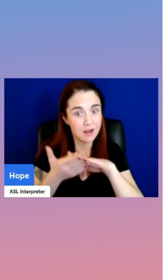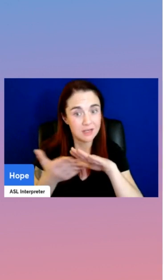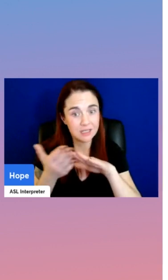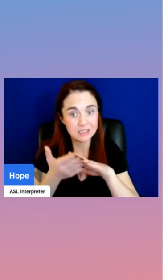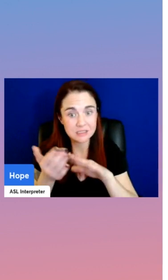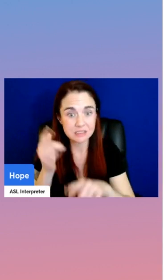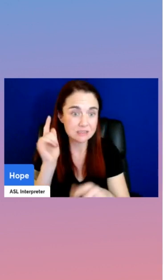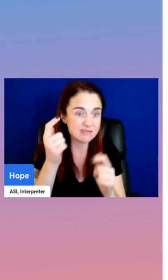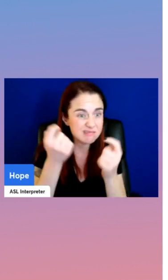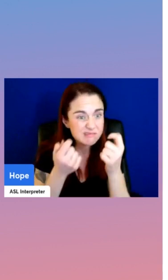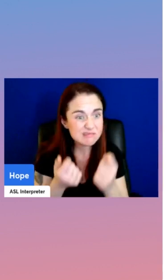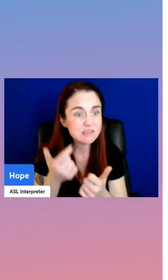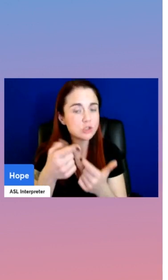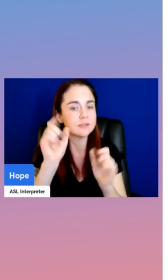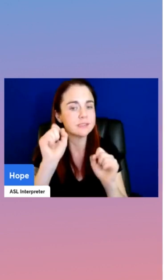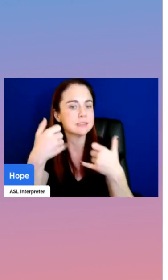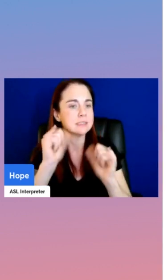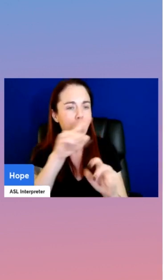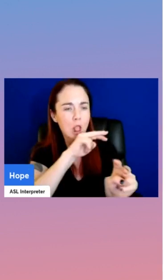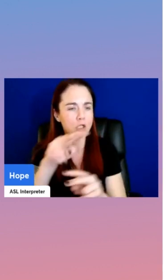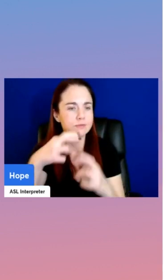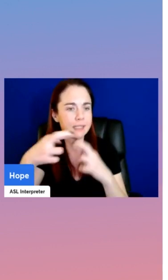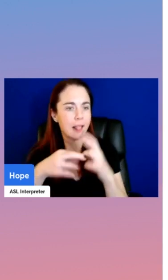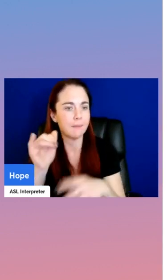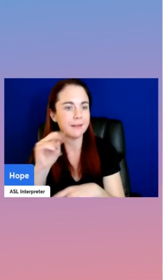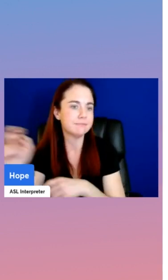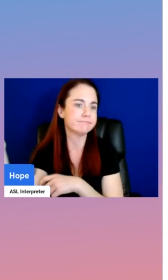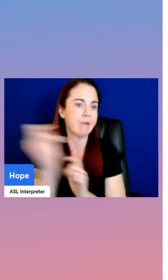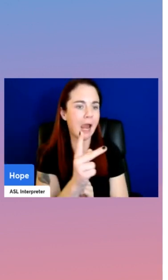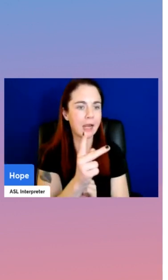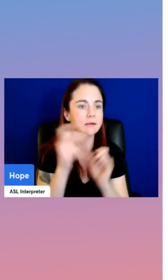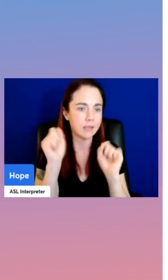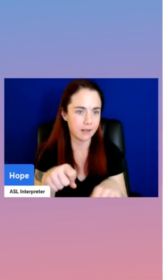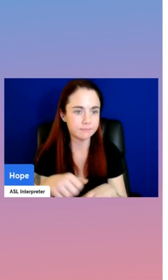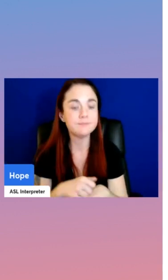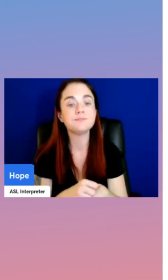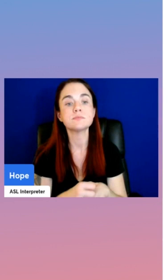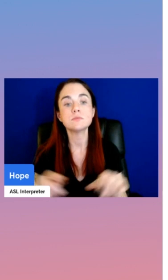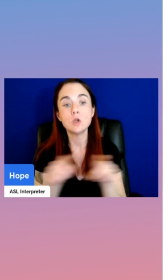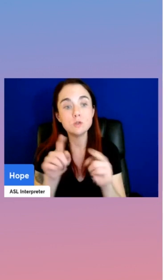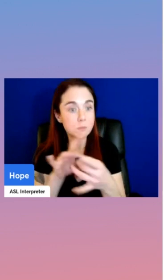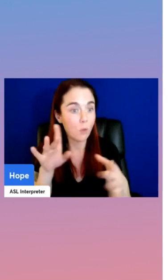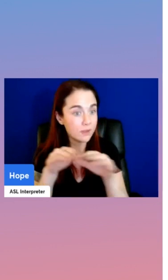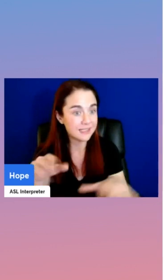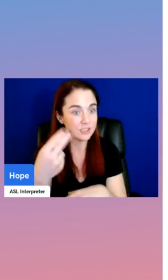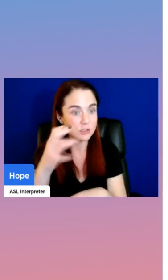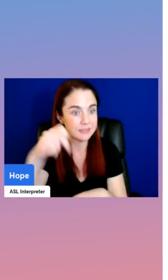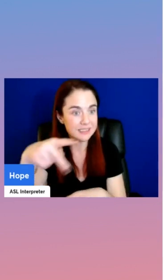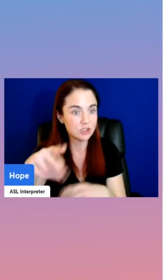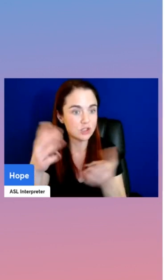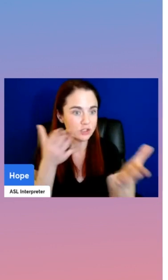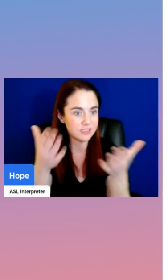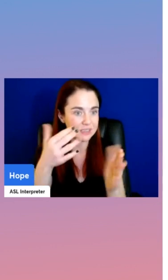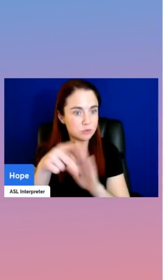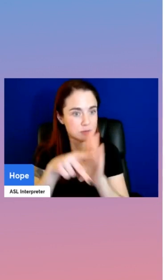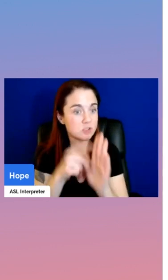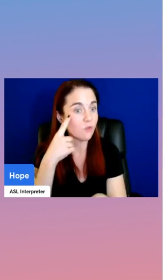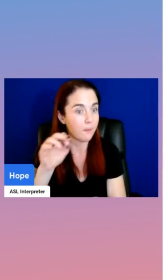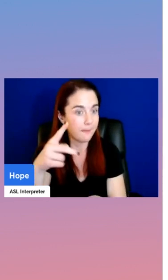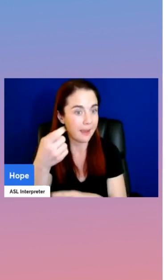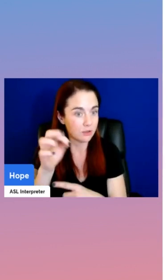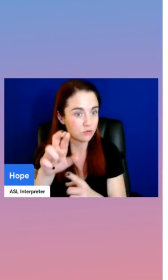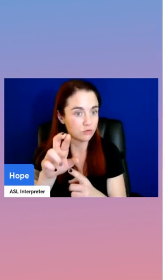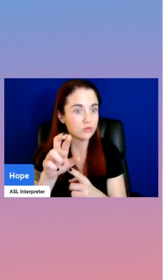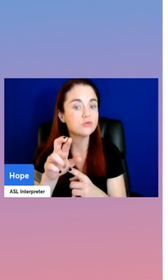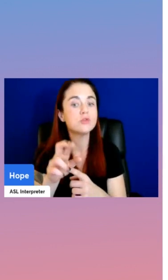that retention period, you could still go to the recycle bin and restore them. It also deploys HCP service principals for Packer. So